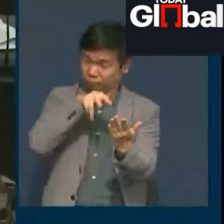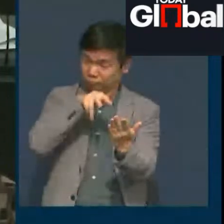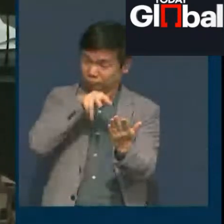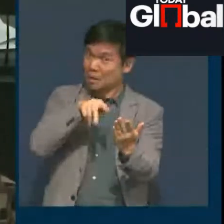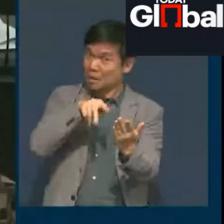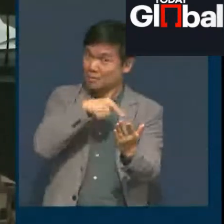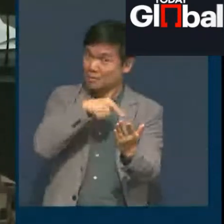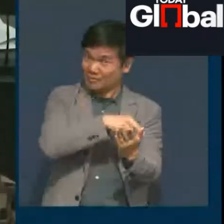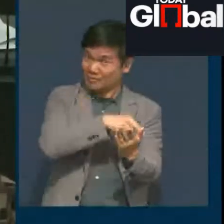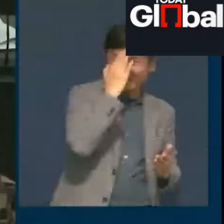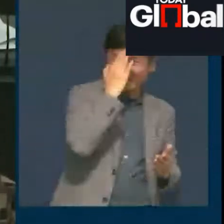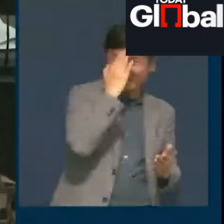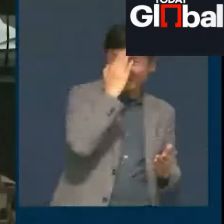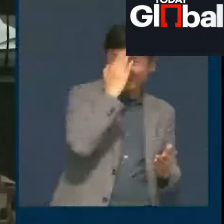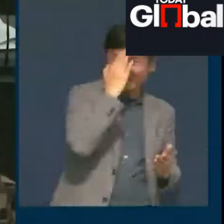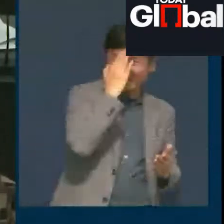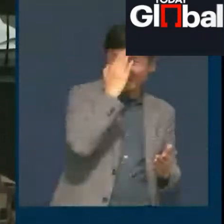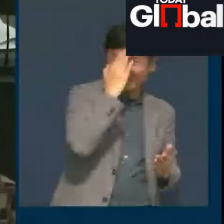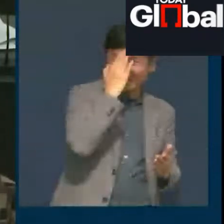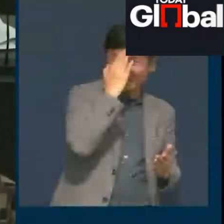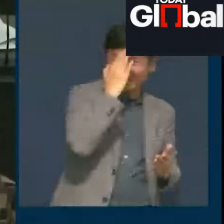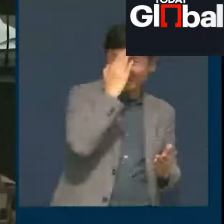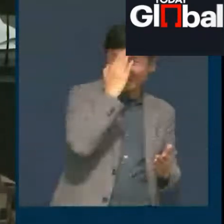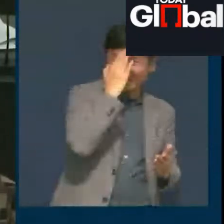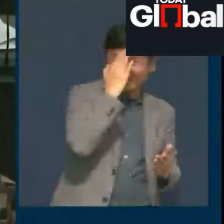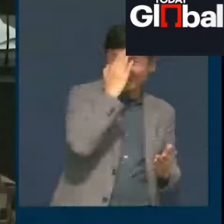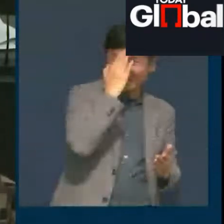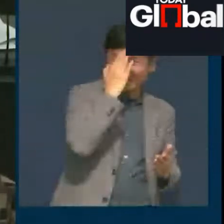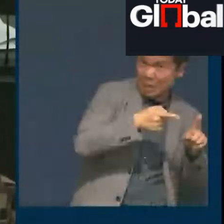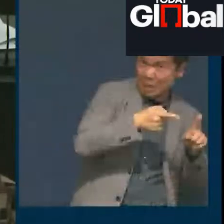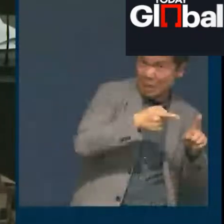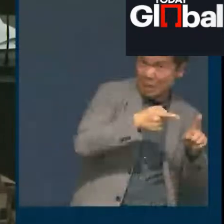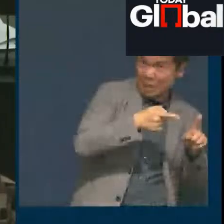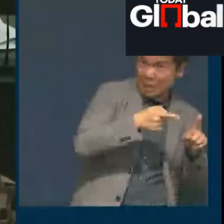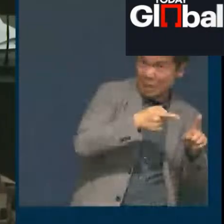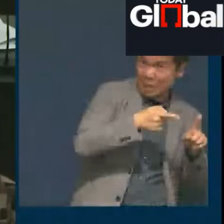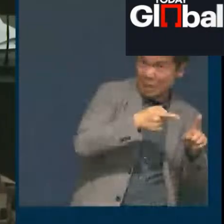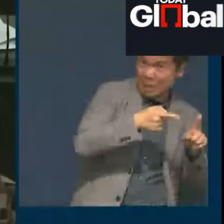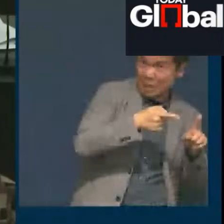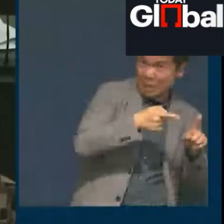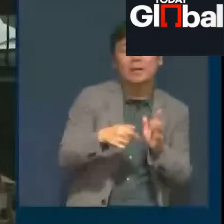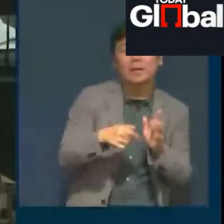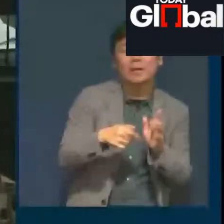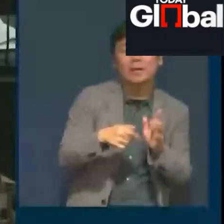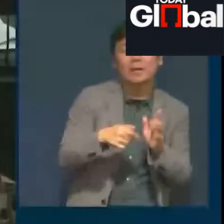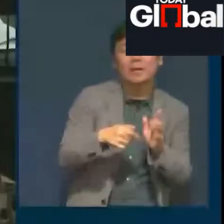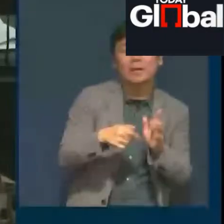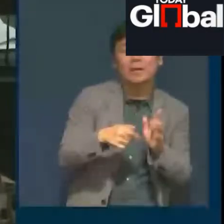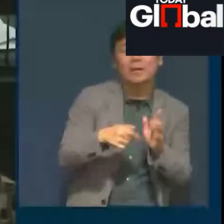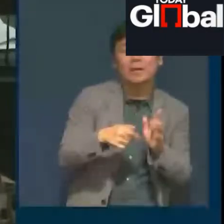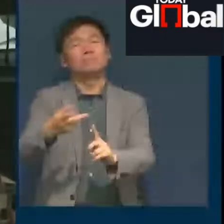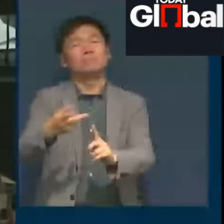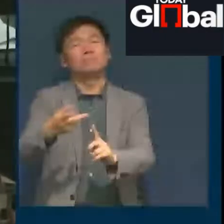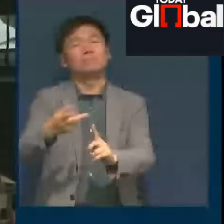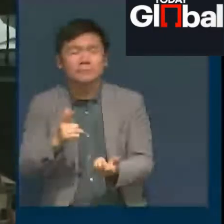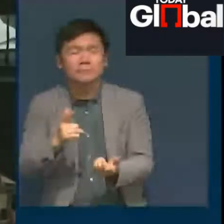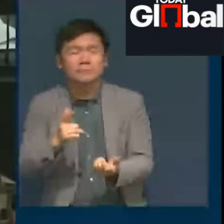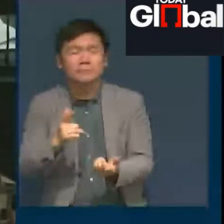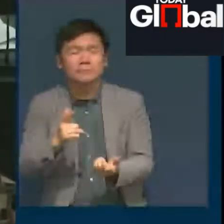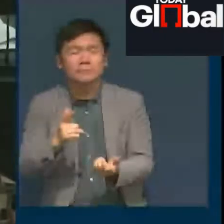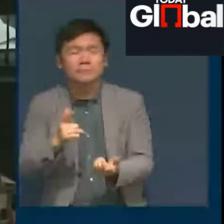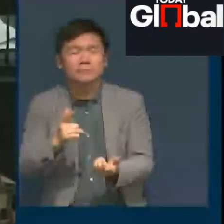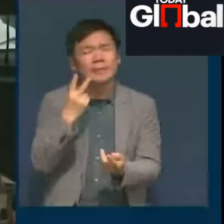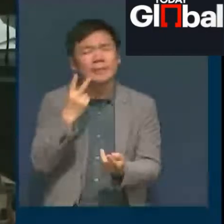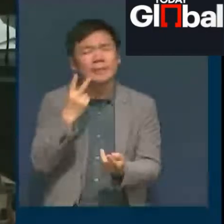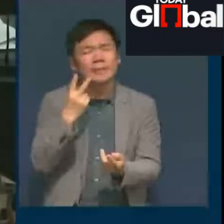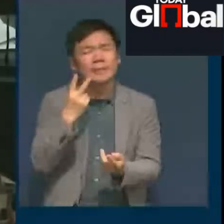been included? What are the television programs that include the visual description for